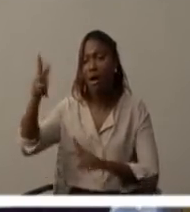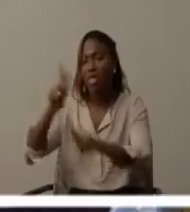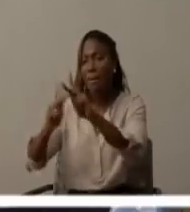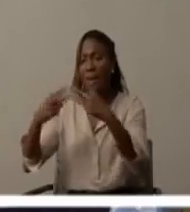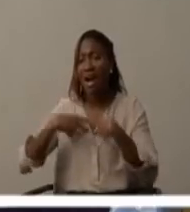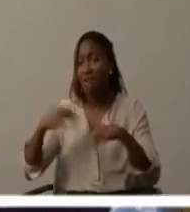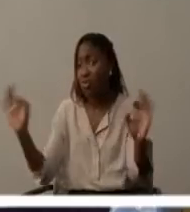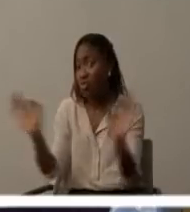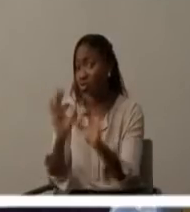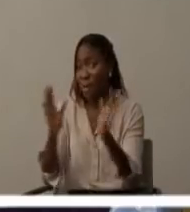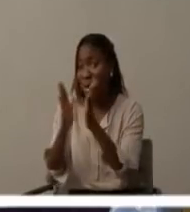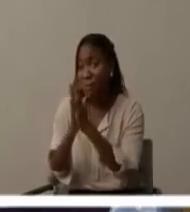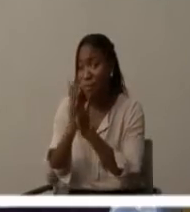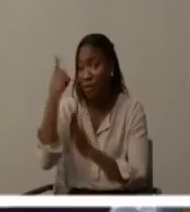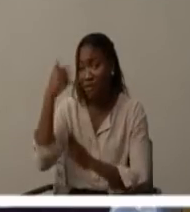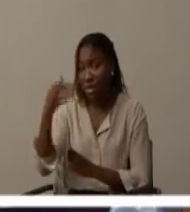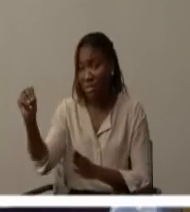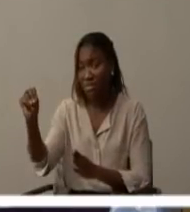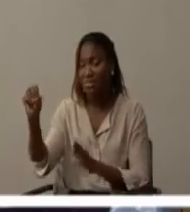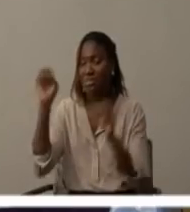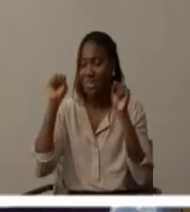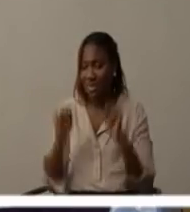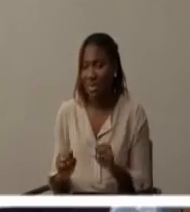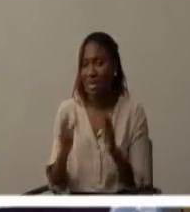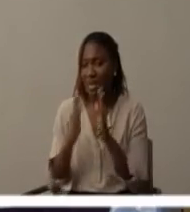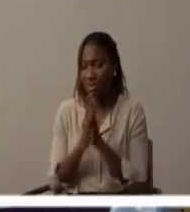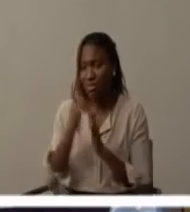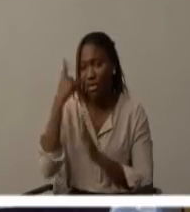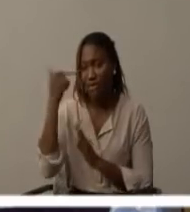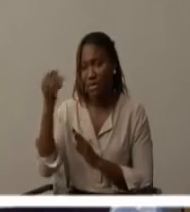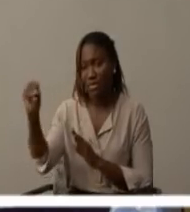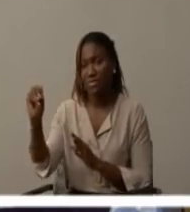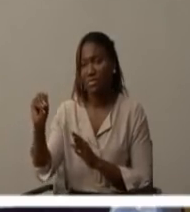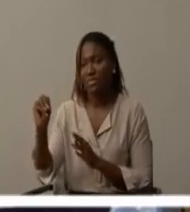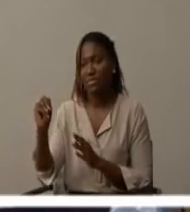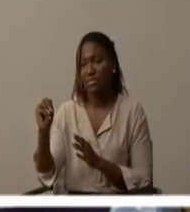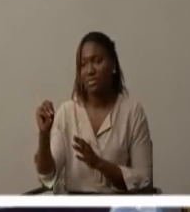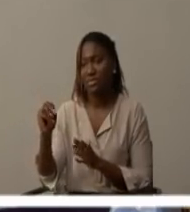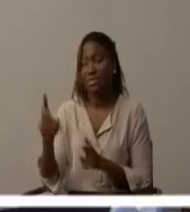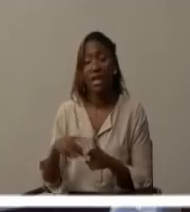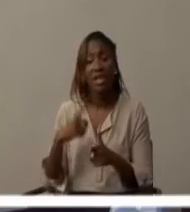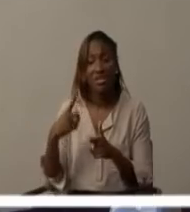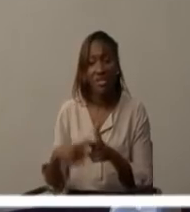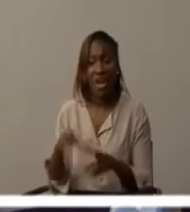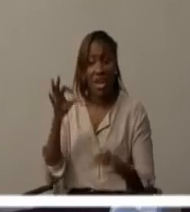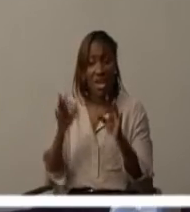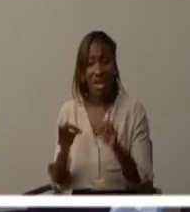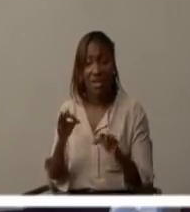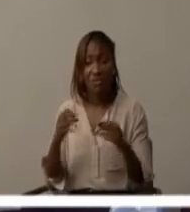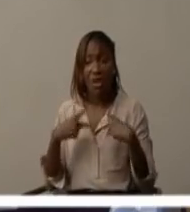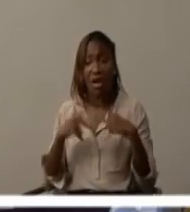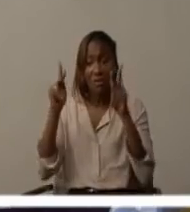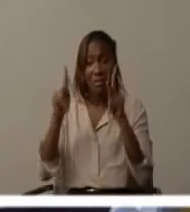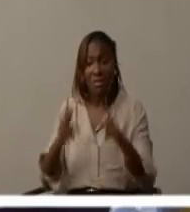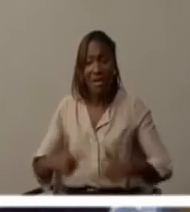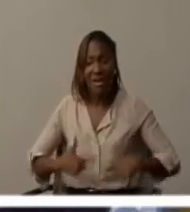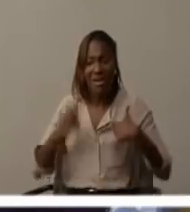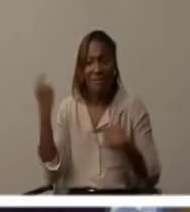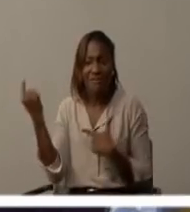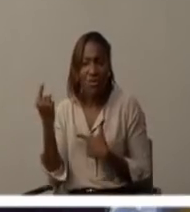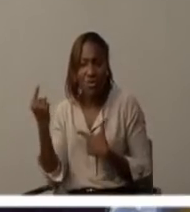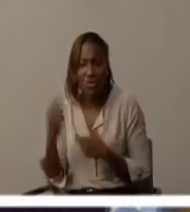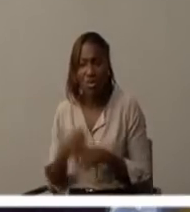them. Let us also this week make sure and call that person that might be living alone. Let's call